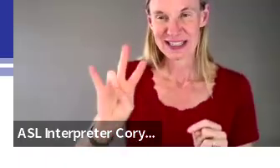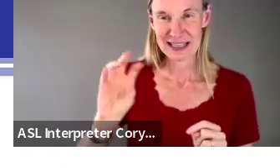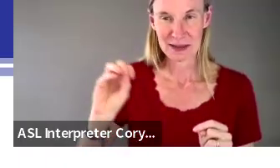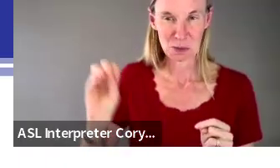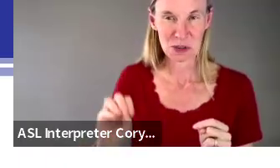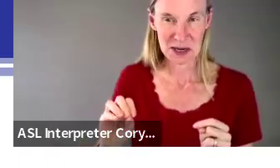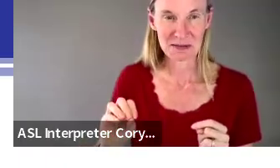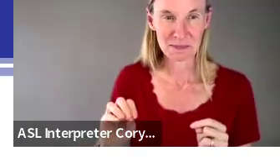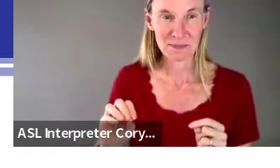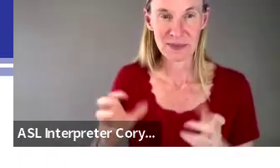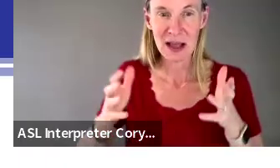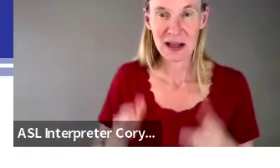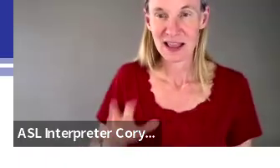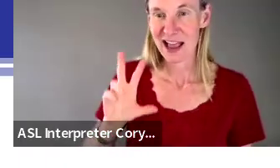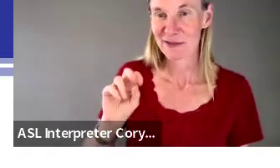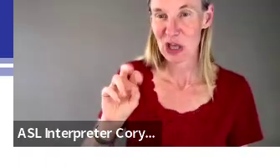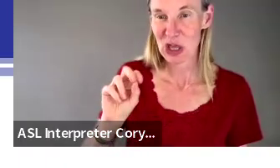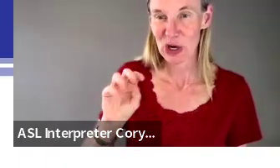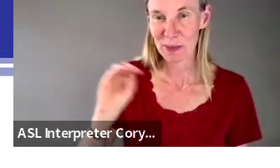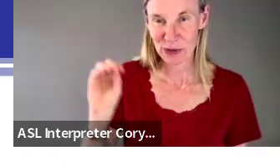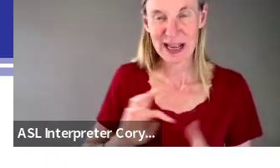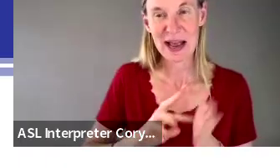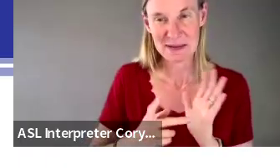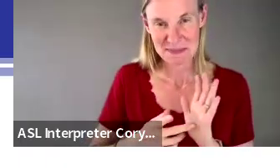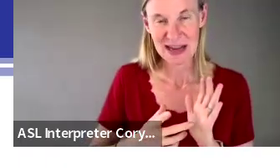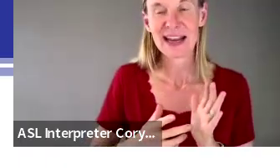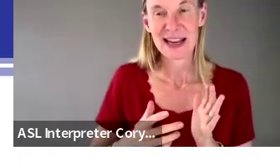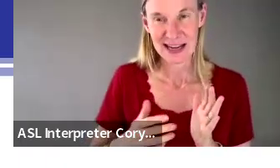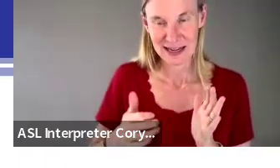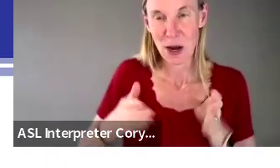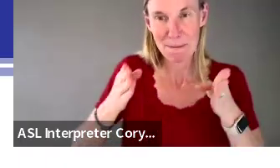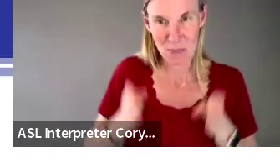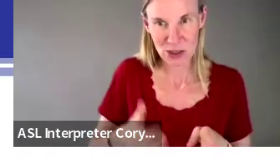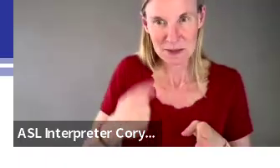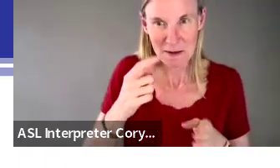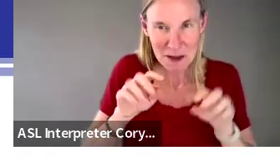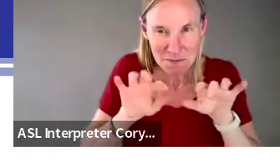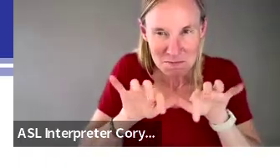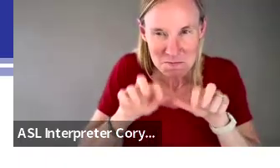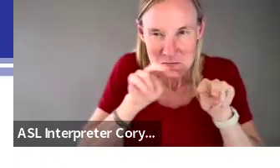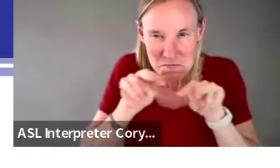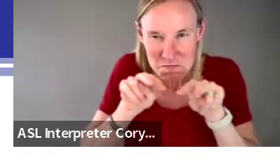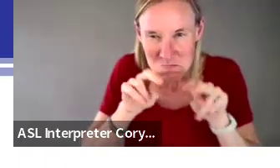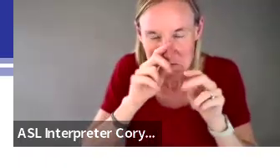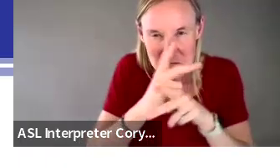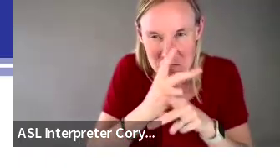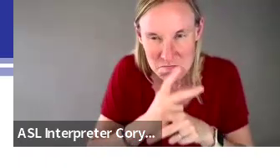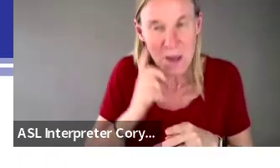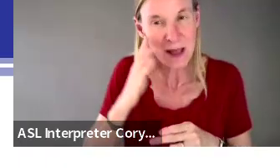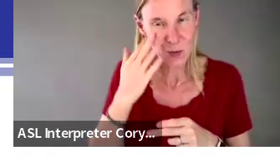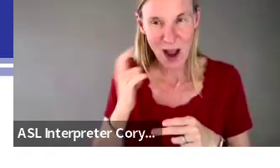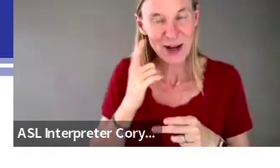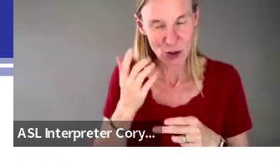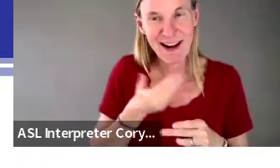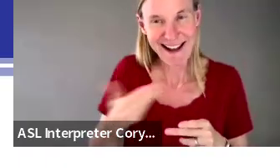remaining 30% is for the manual accessibility tester defined. That's why you should hire manual